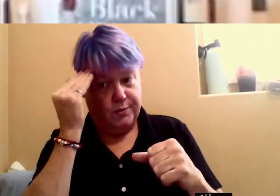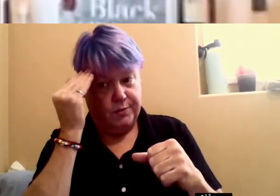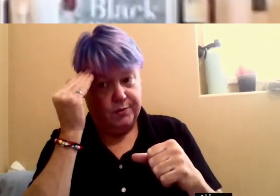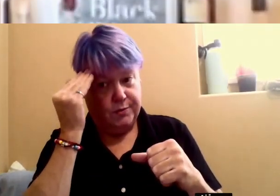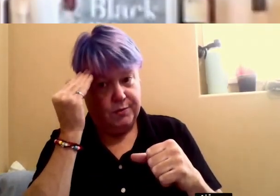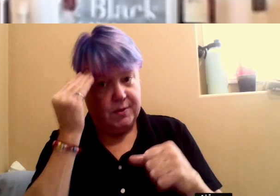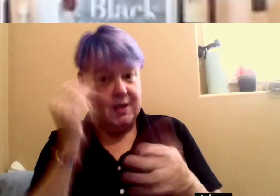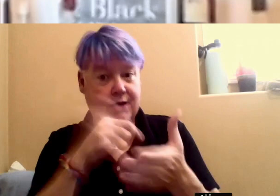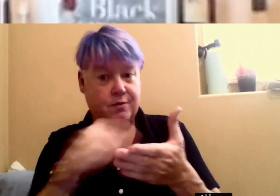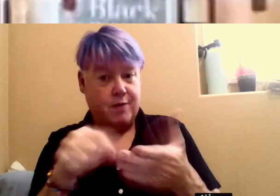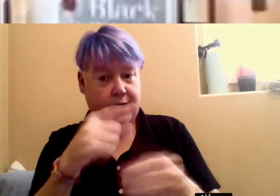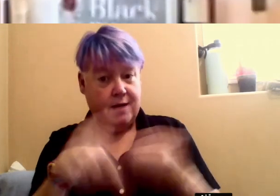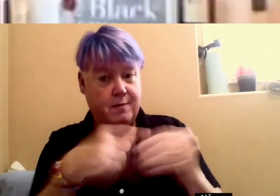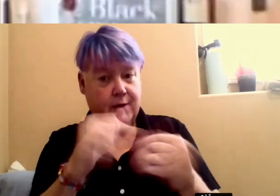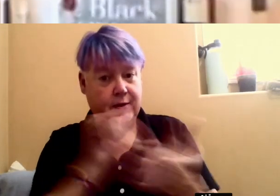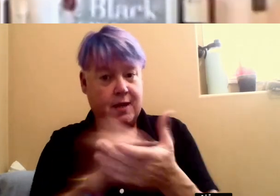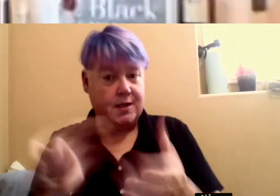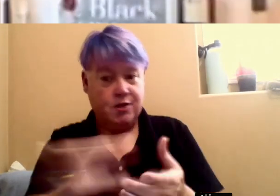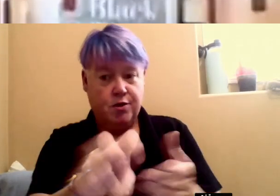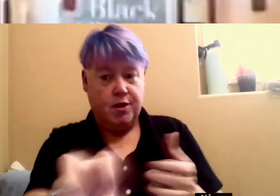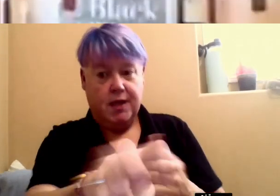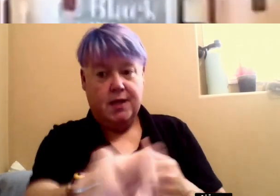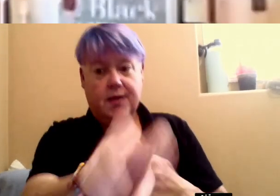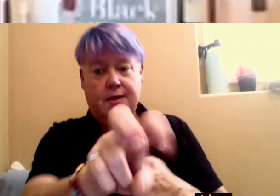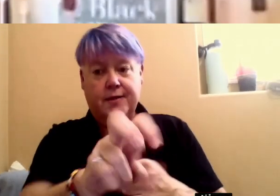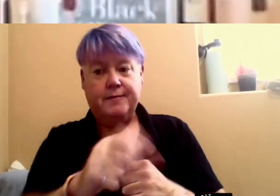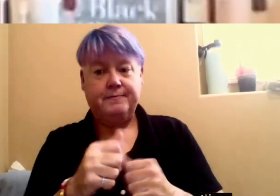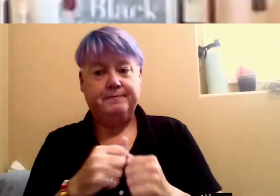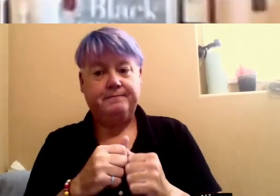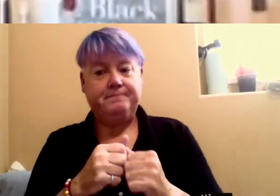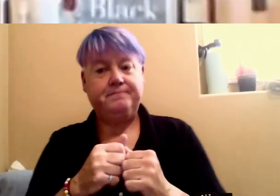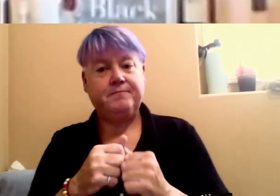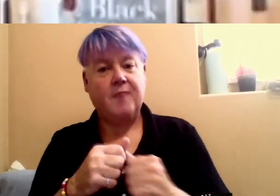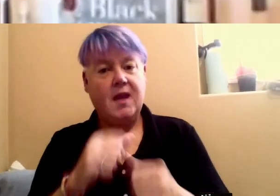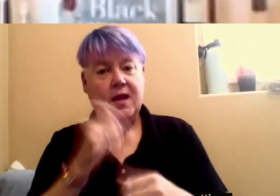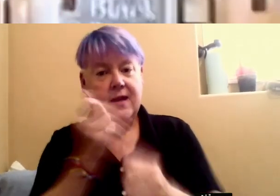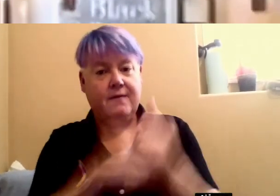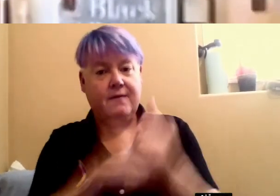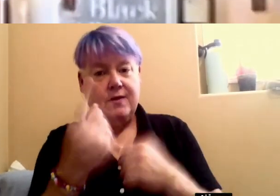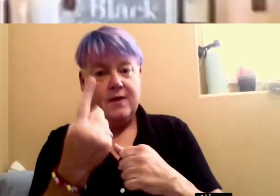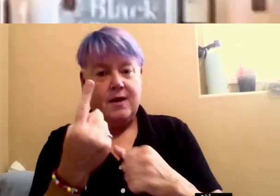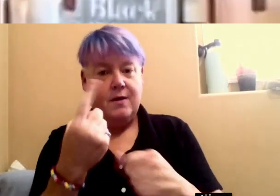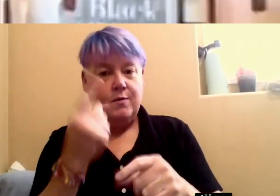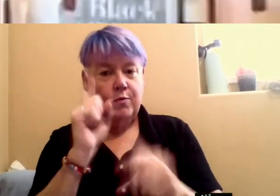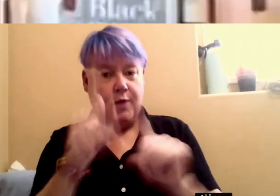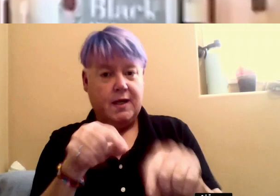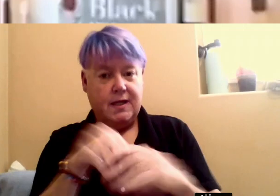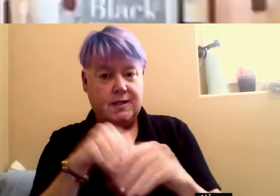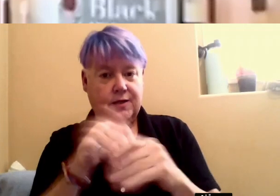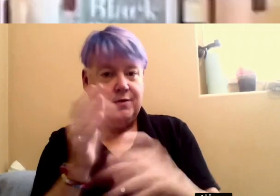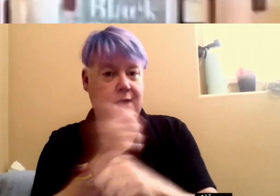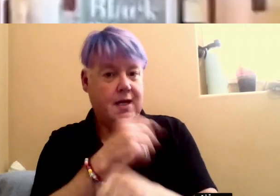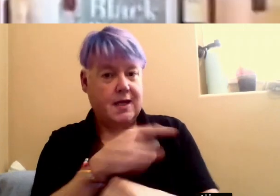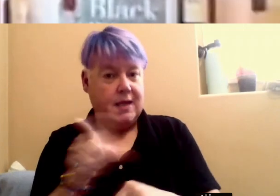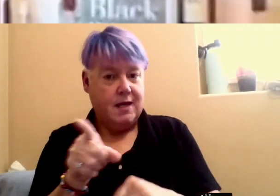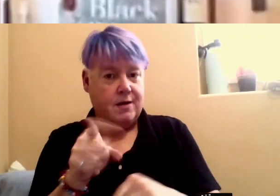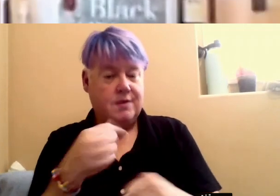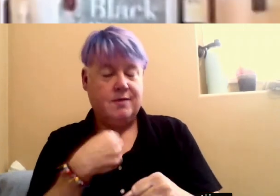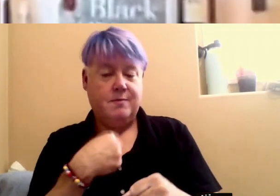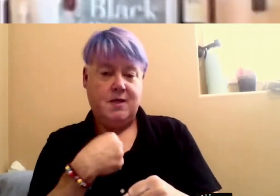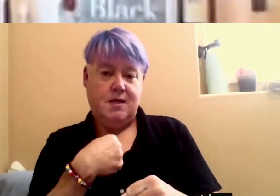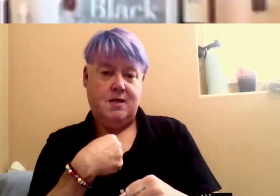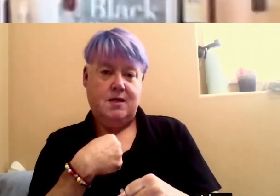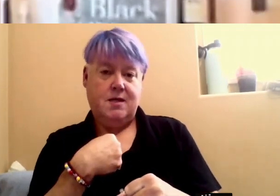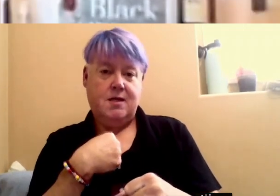write about that journey and everything that went into getting us there. And to me,